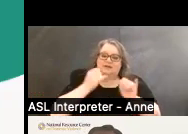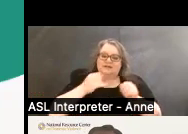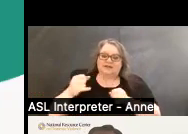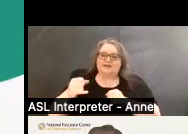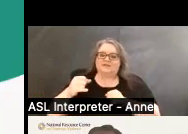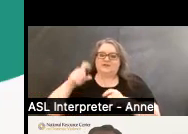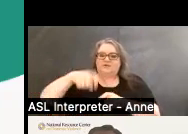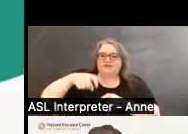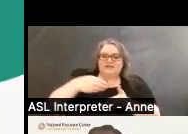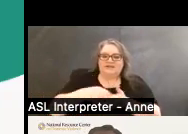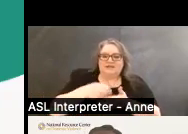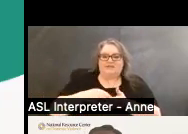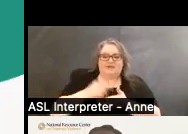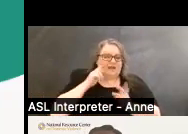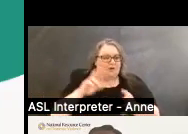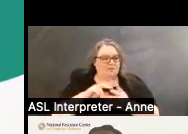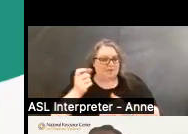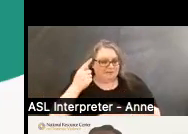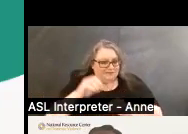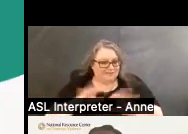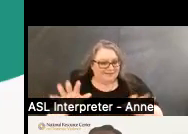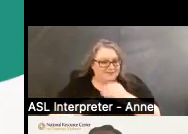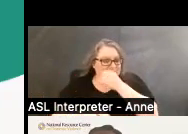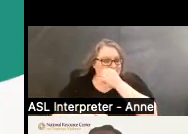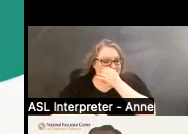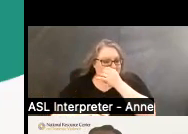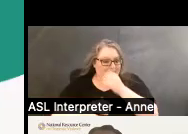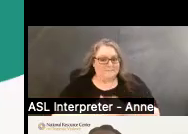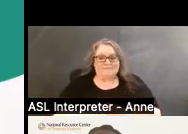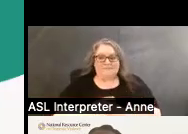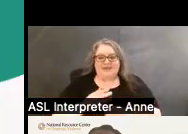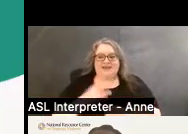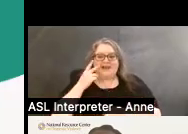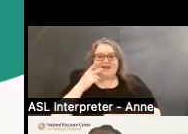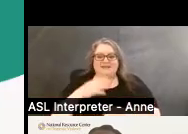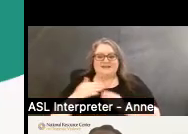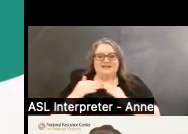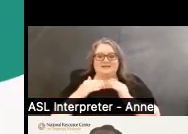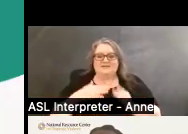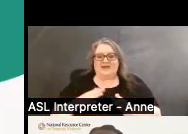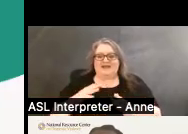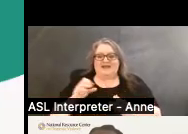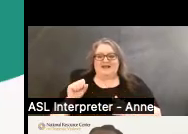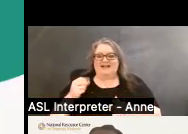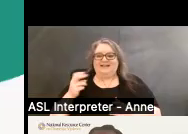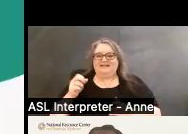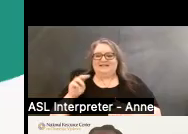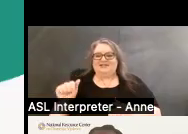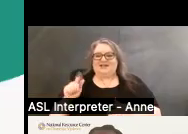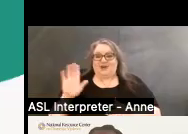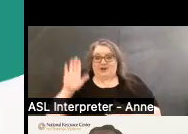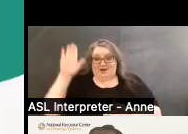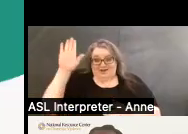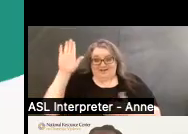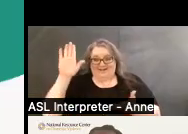funds. And I hope that makes sense. And I see my colleague Sheena's hand was up or still is up. And then